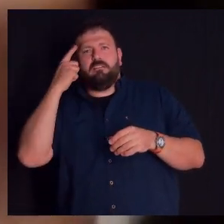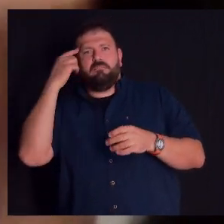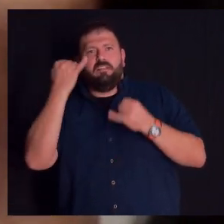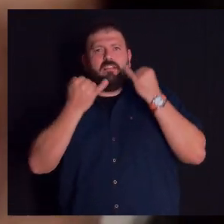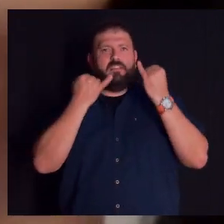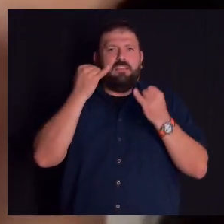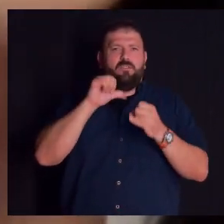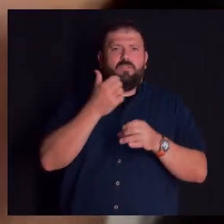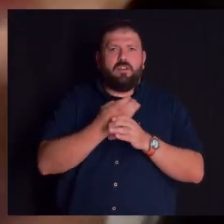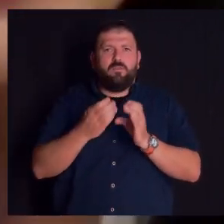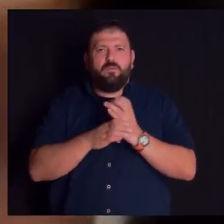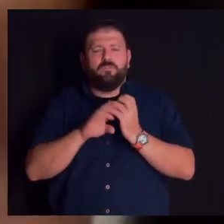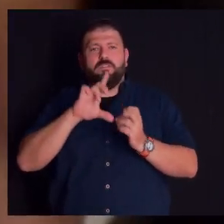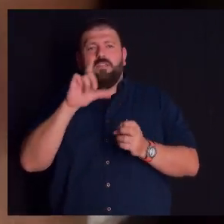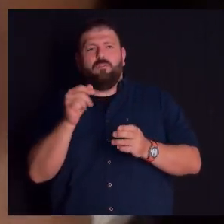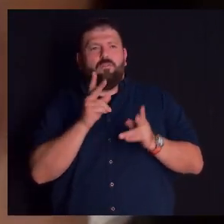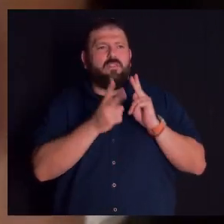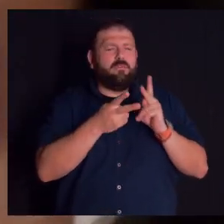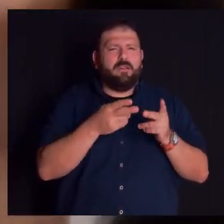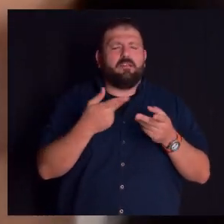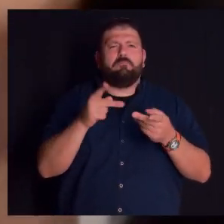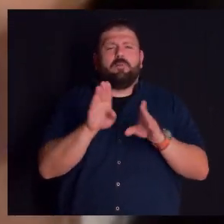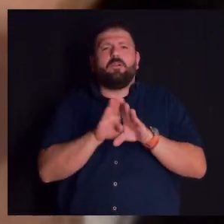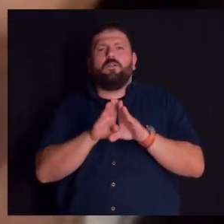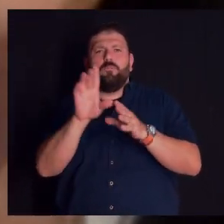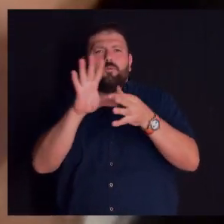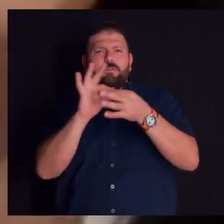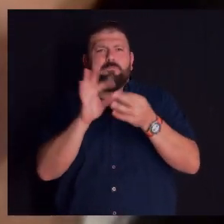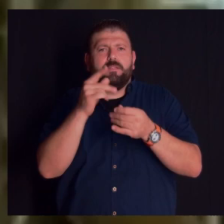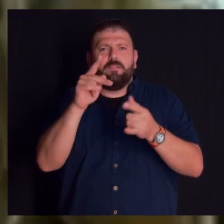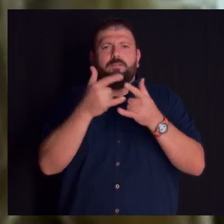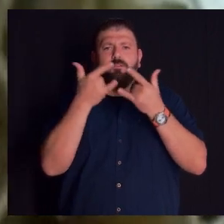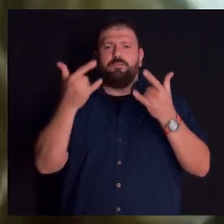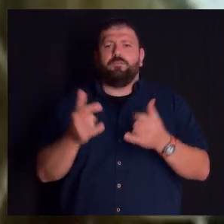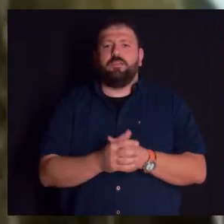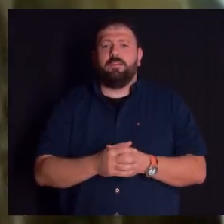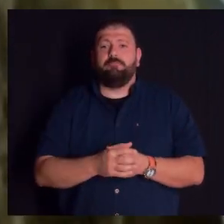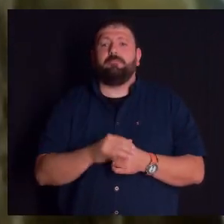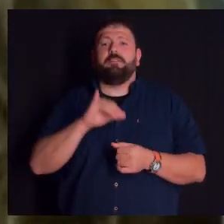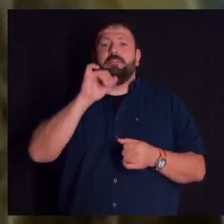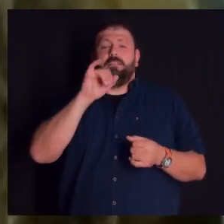They were in another area and then they were started working more with us.